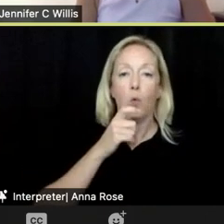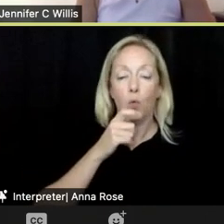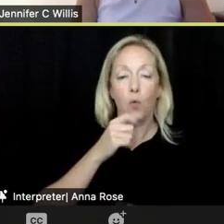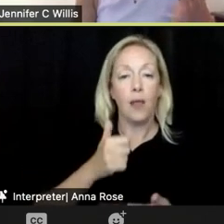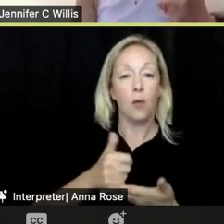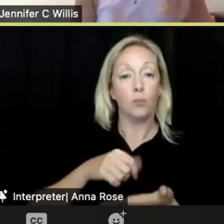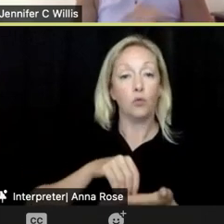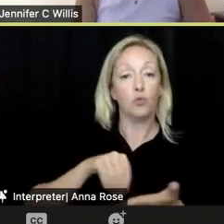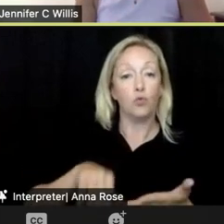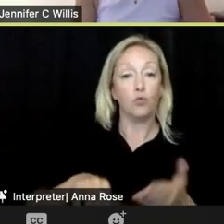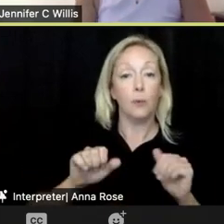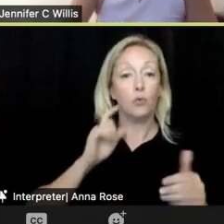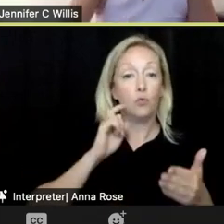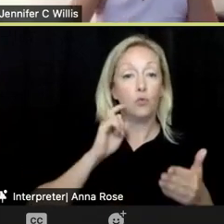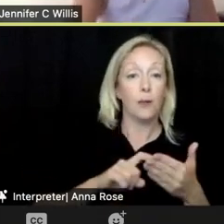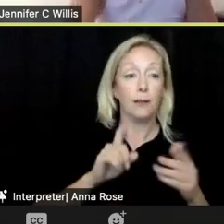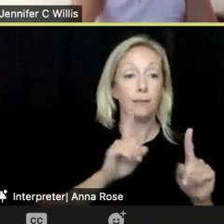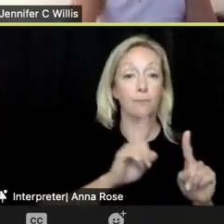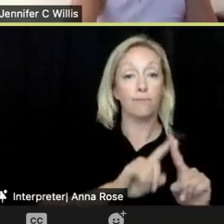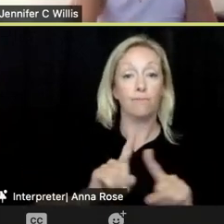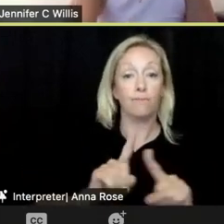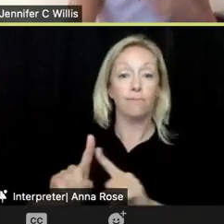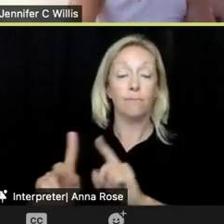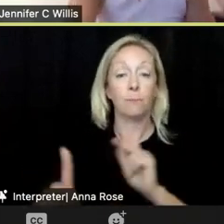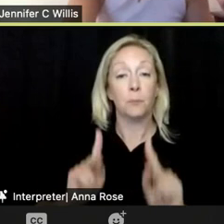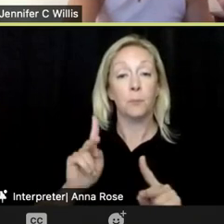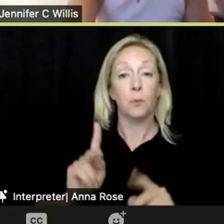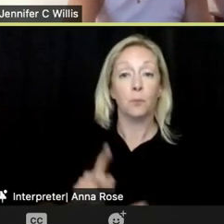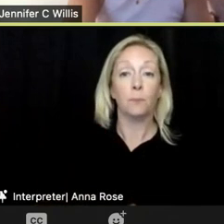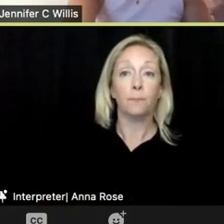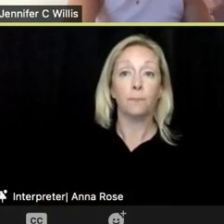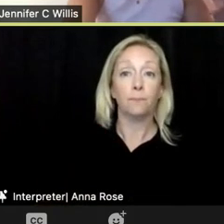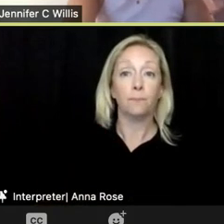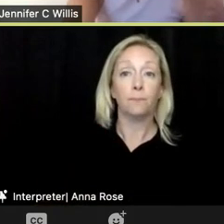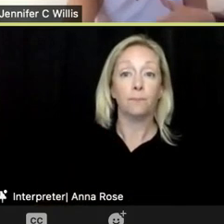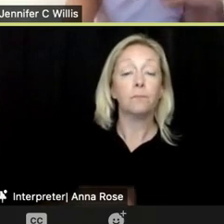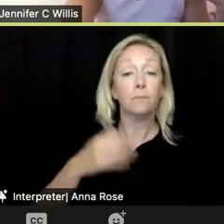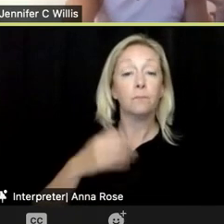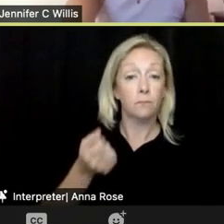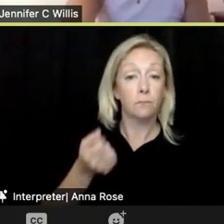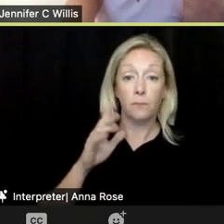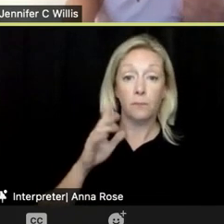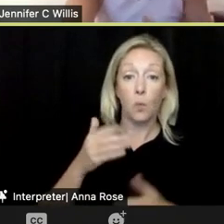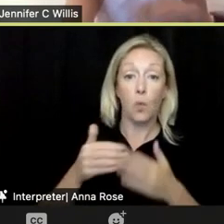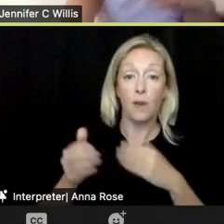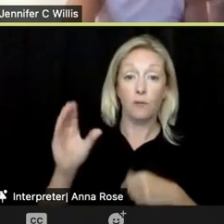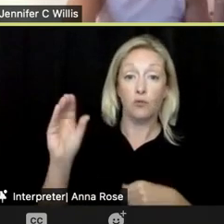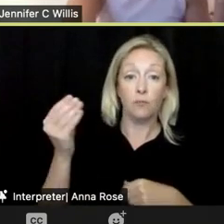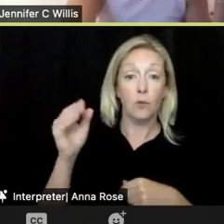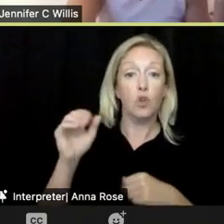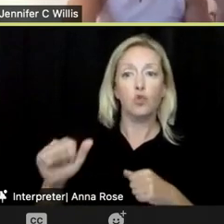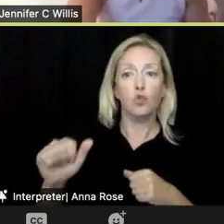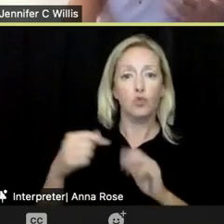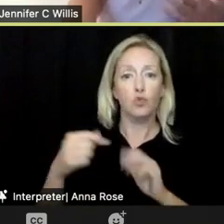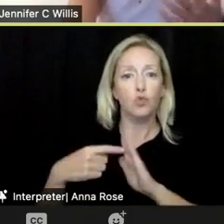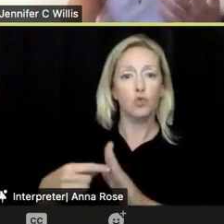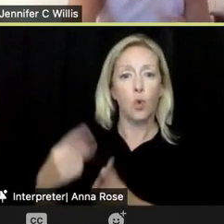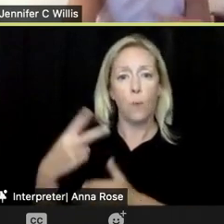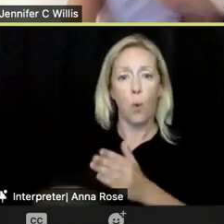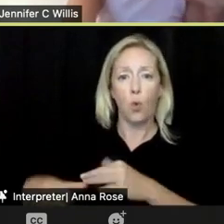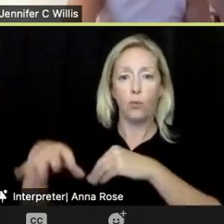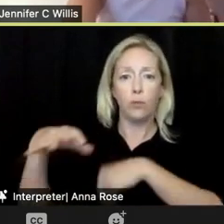to discriminate one person from the other and learn who we are. It should be paired with a name sign or a